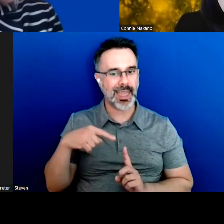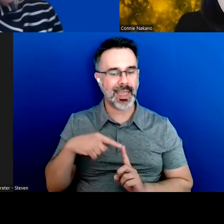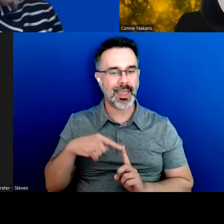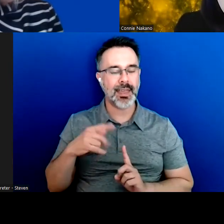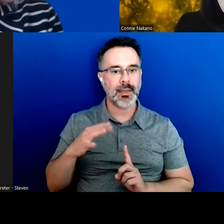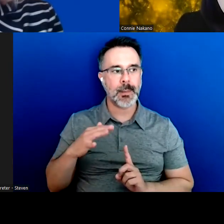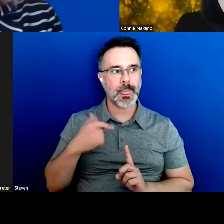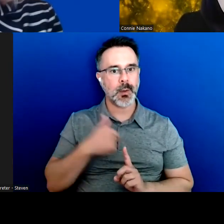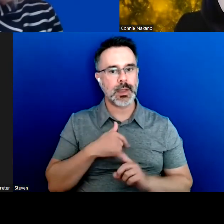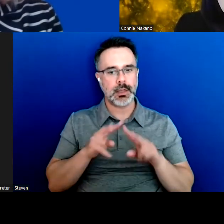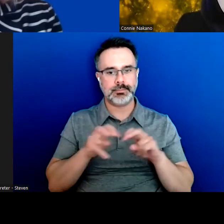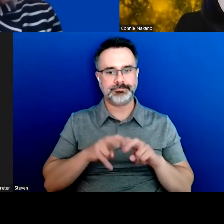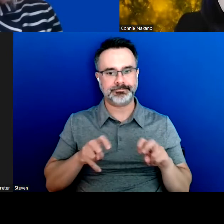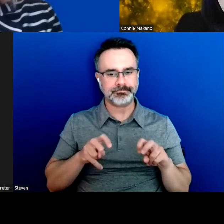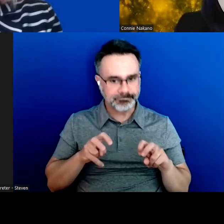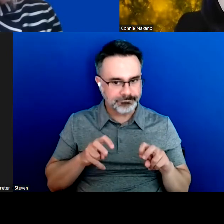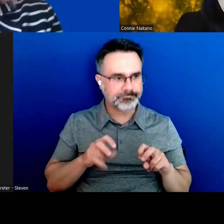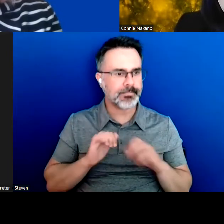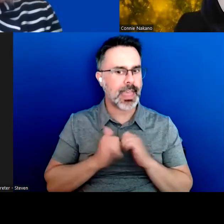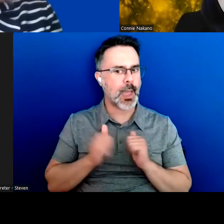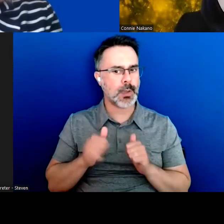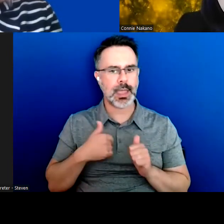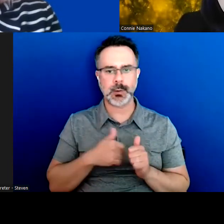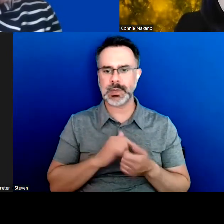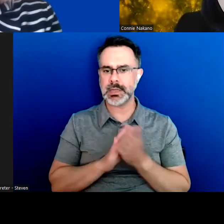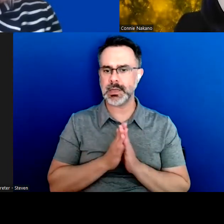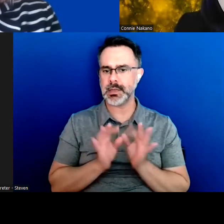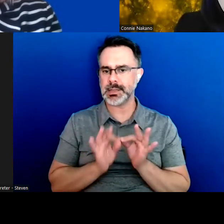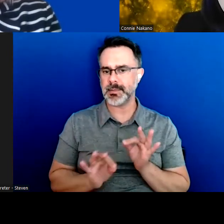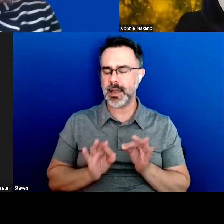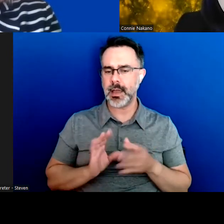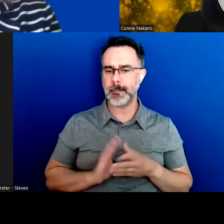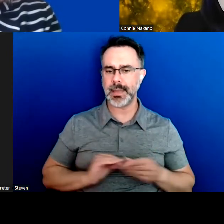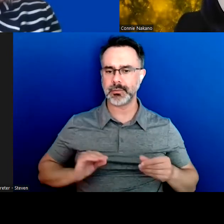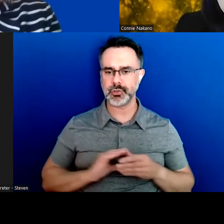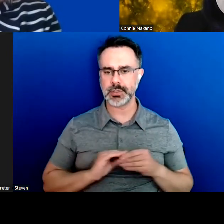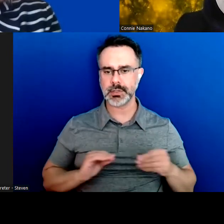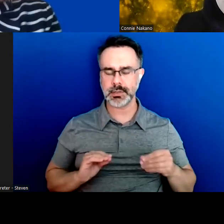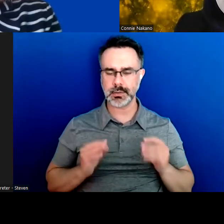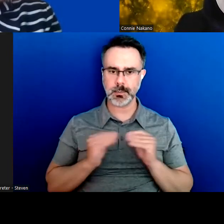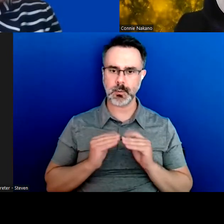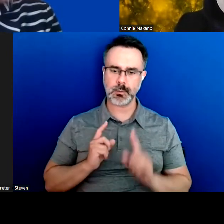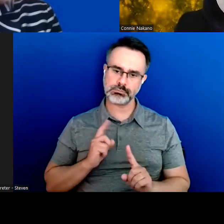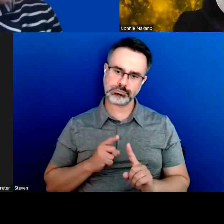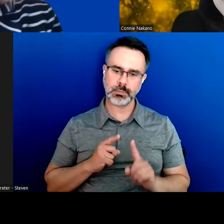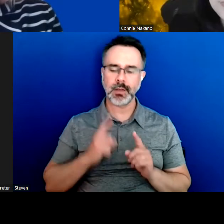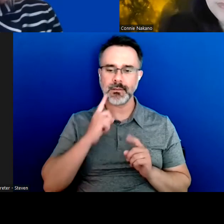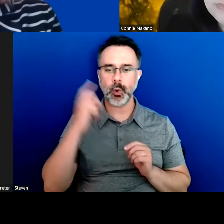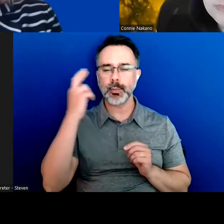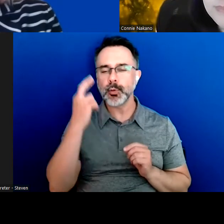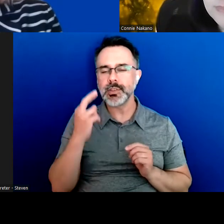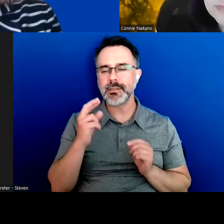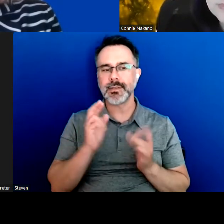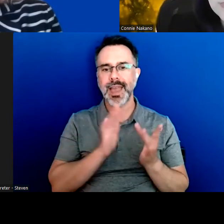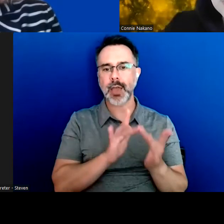really looking closely at how can we simplify messaging and for purposes of outreach so that